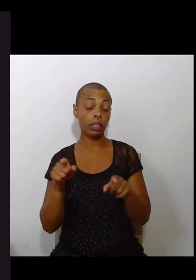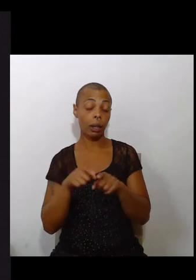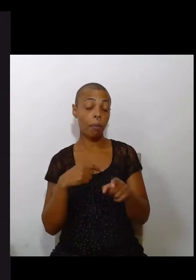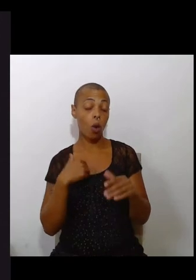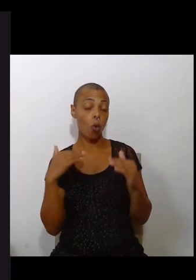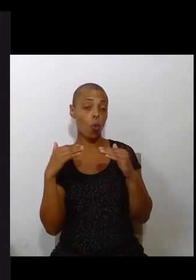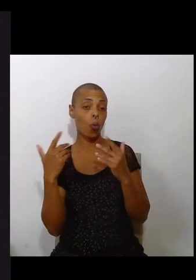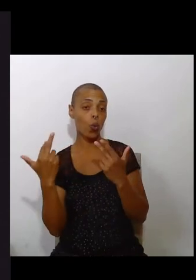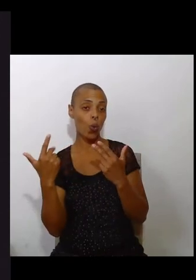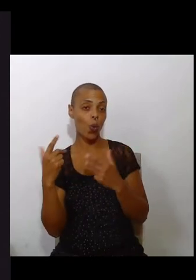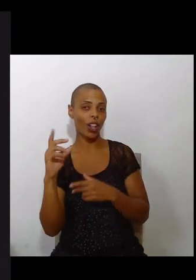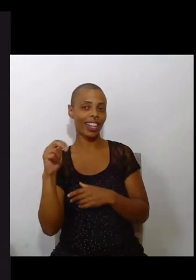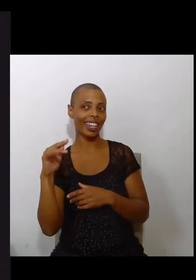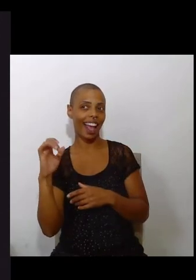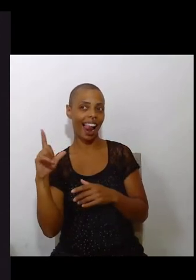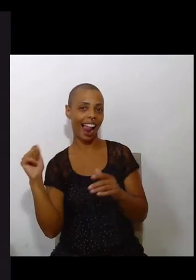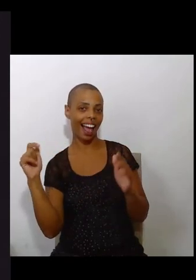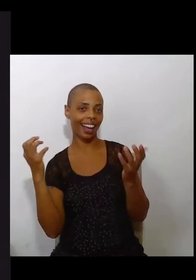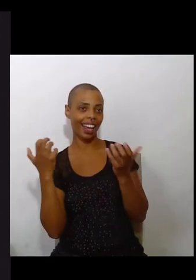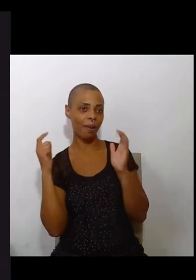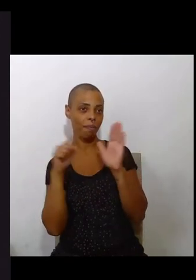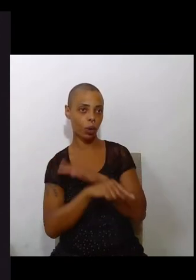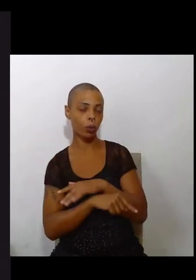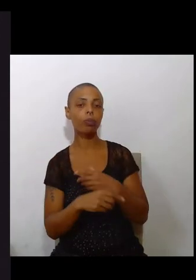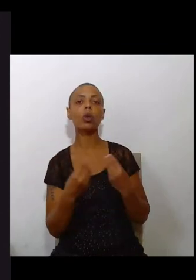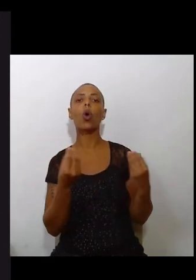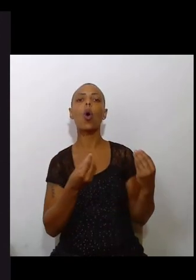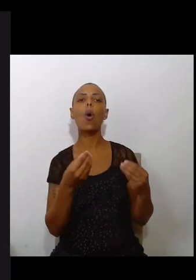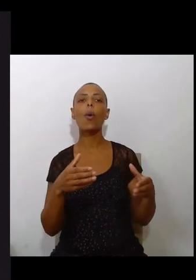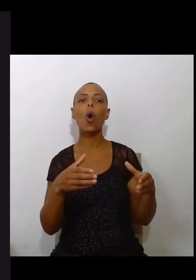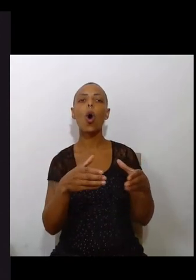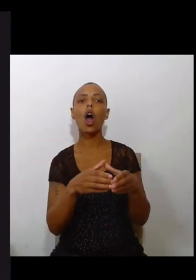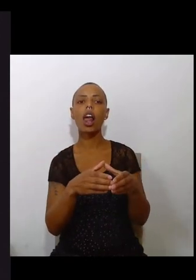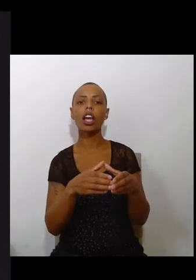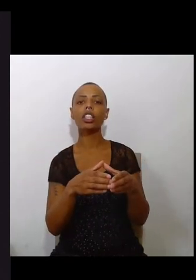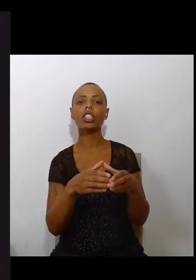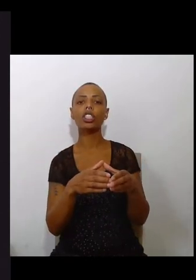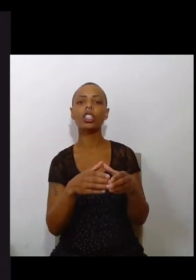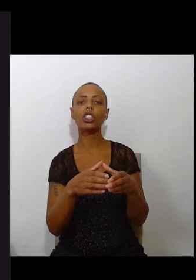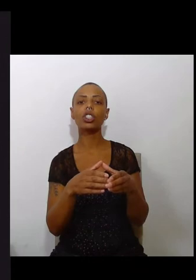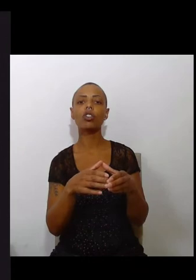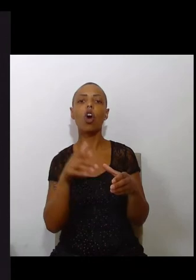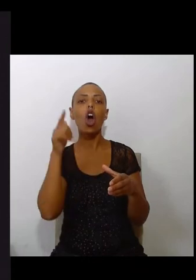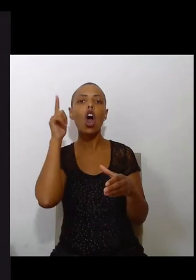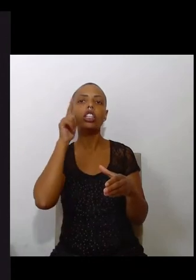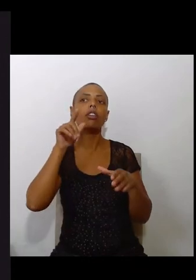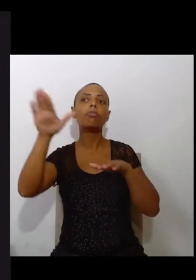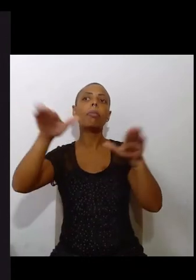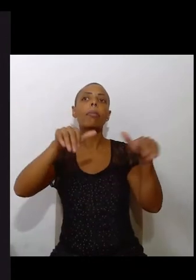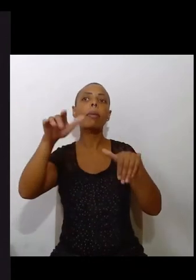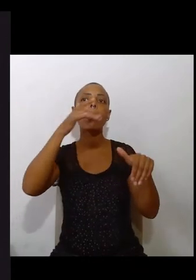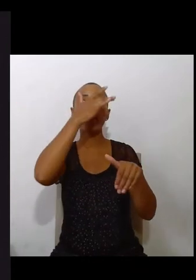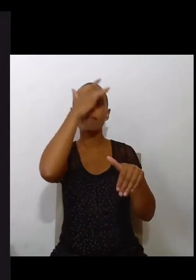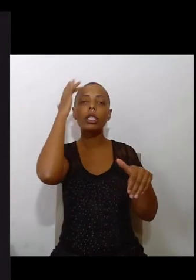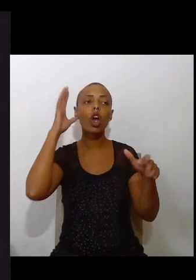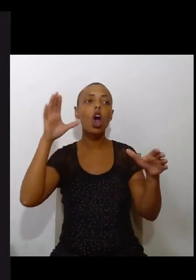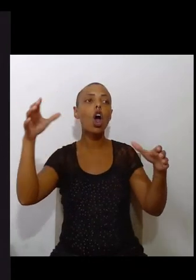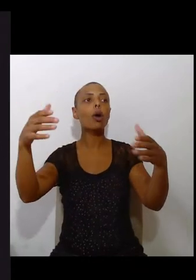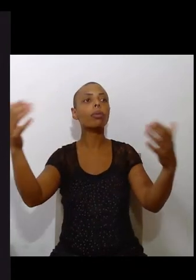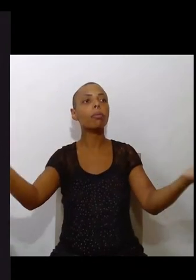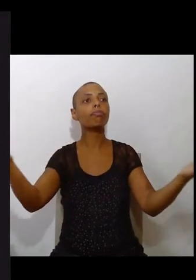and I Echo daniela's words this is a question that I have too it is about the how the group